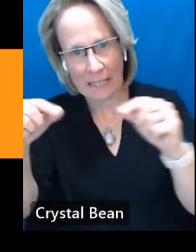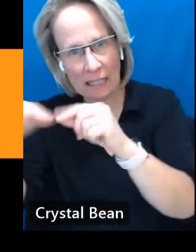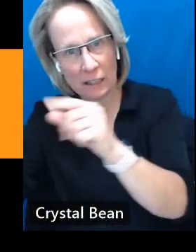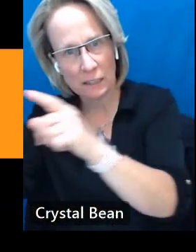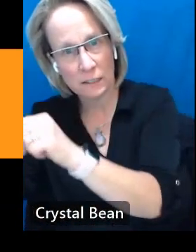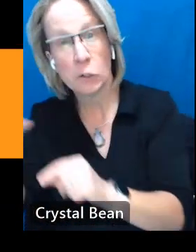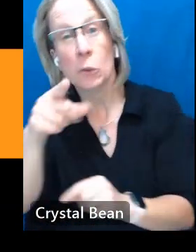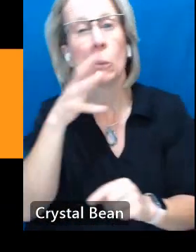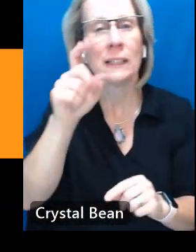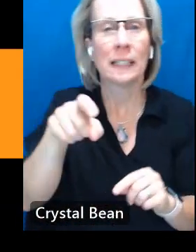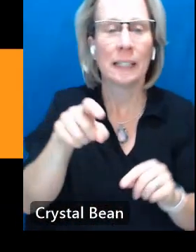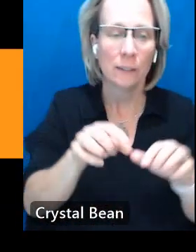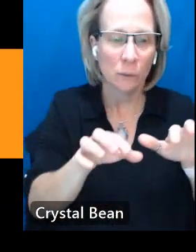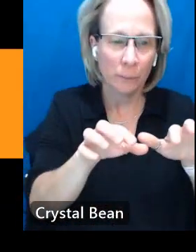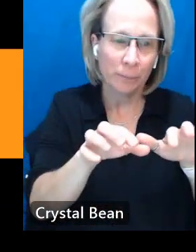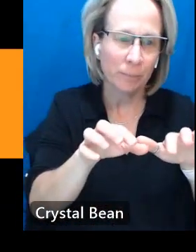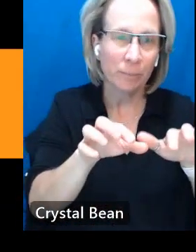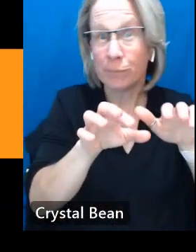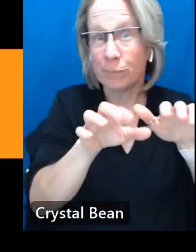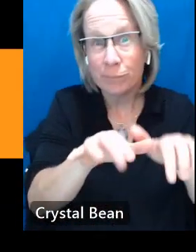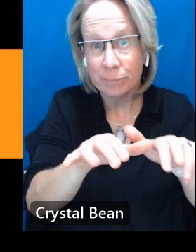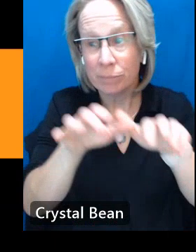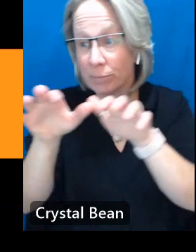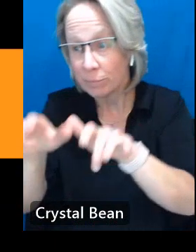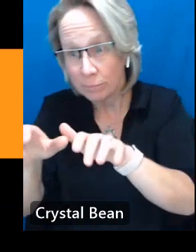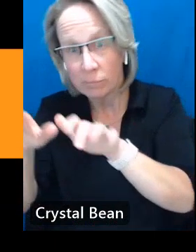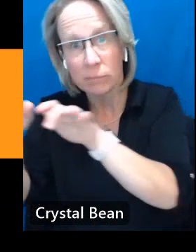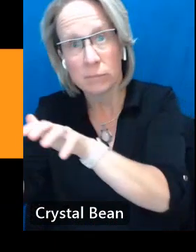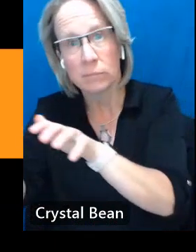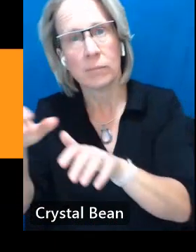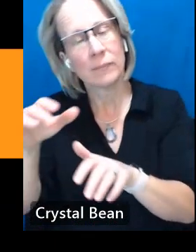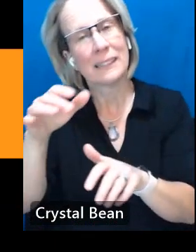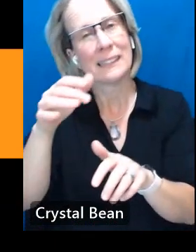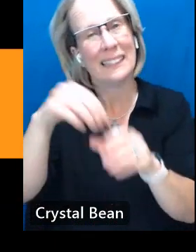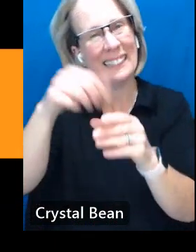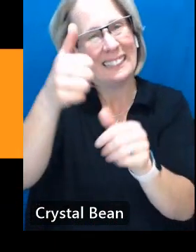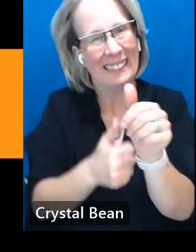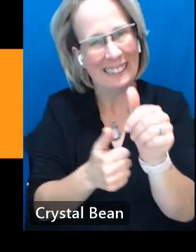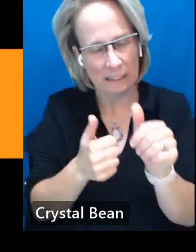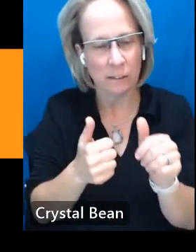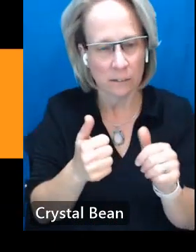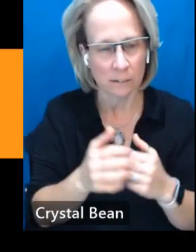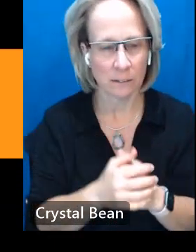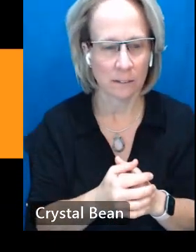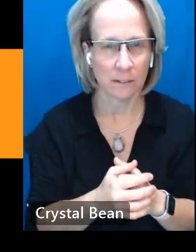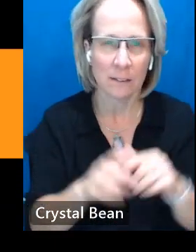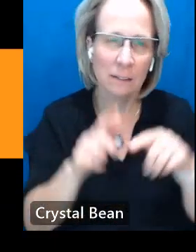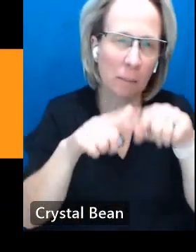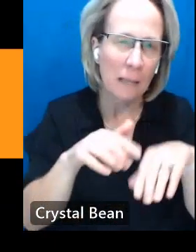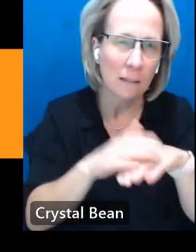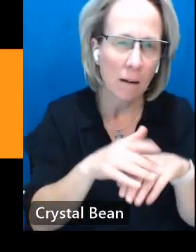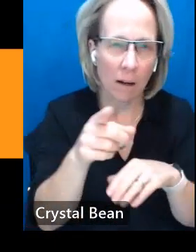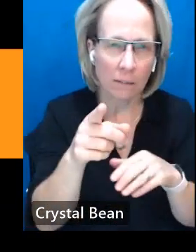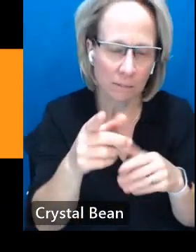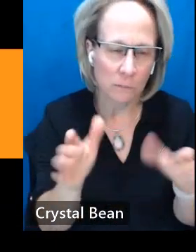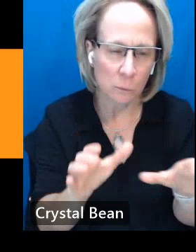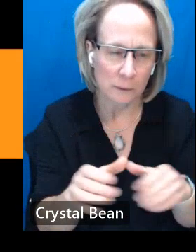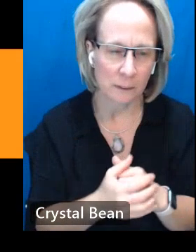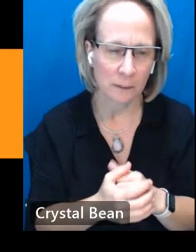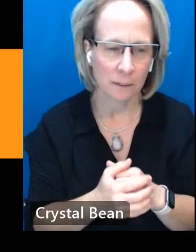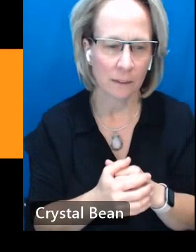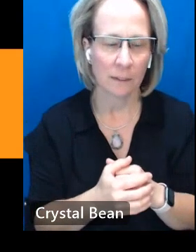in information in each of these fields, again, depending on what you're doing. So again, I'm going to go over,